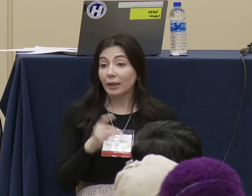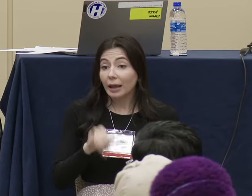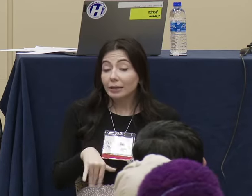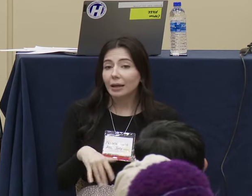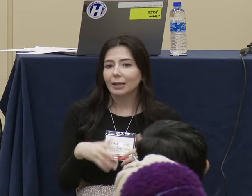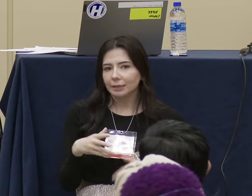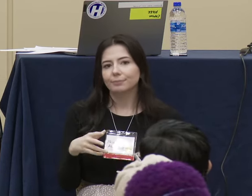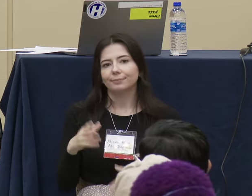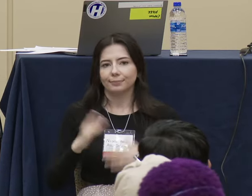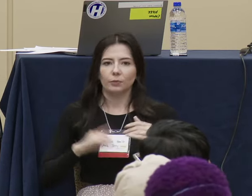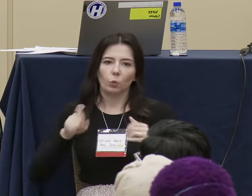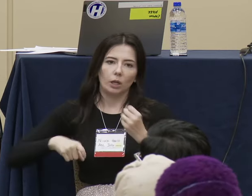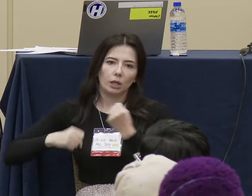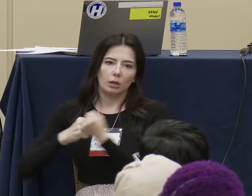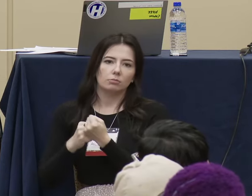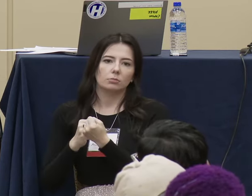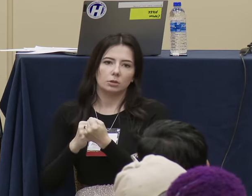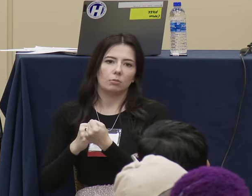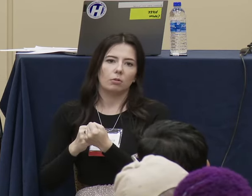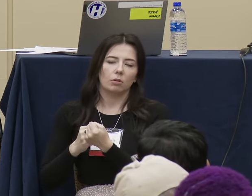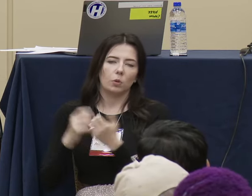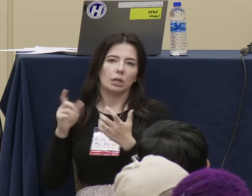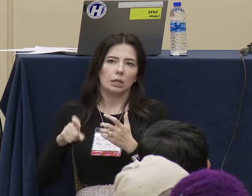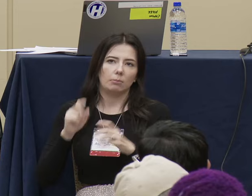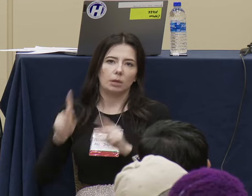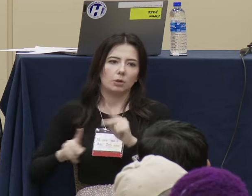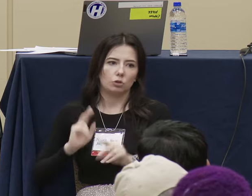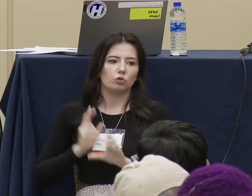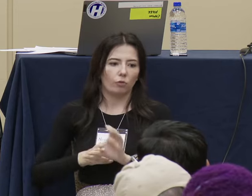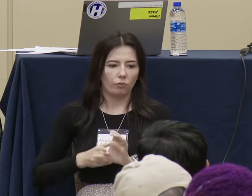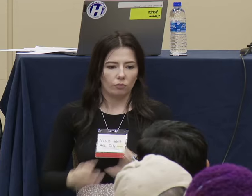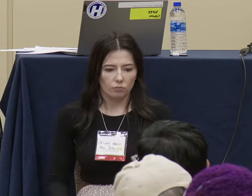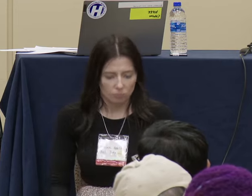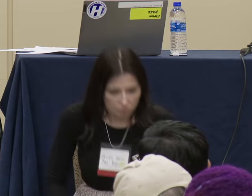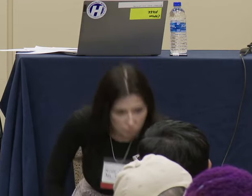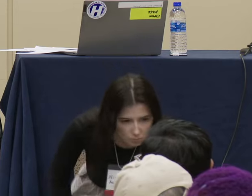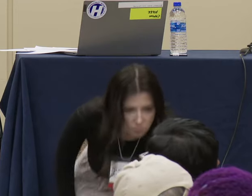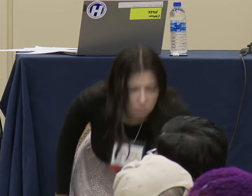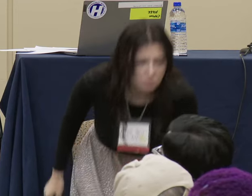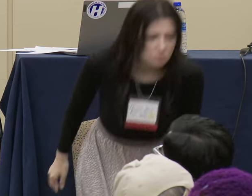of work too, but we need a lot of help. And then